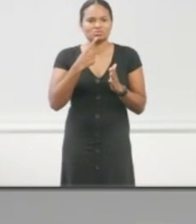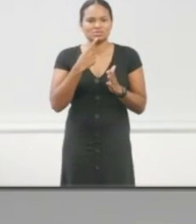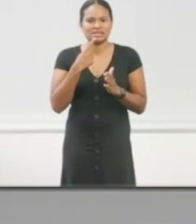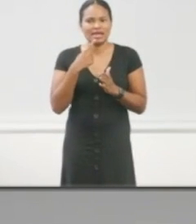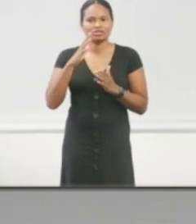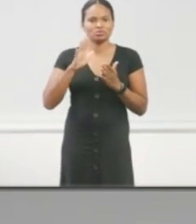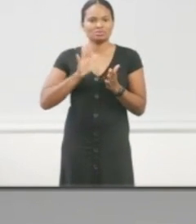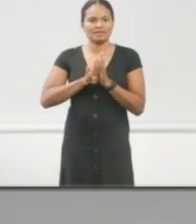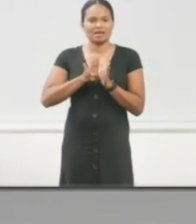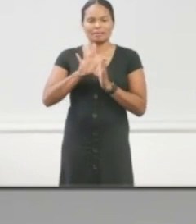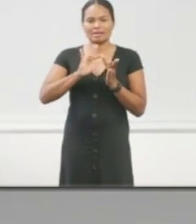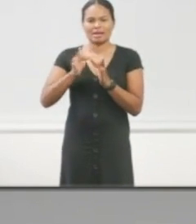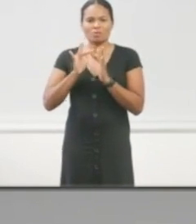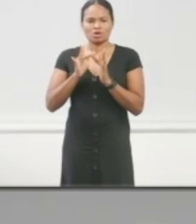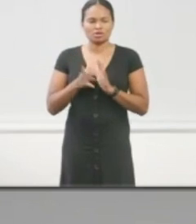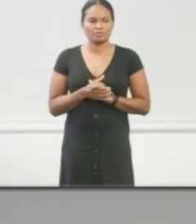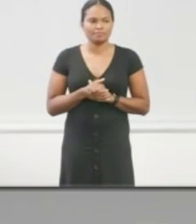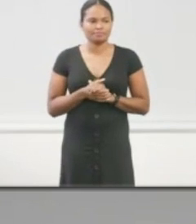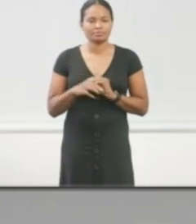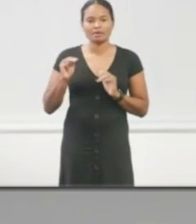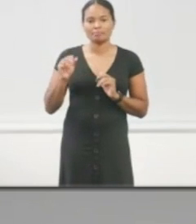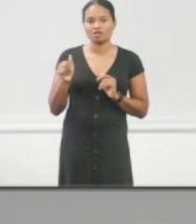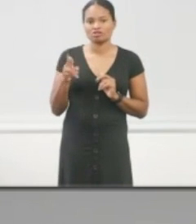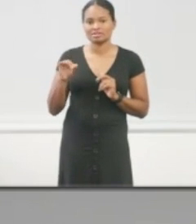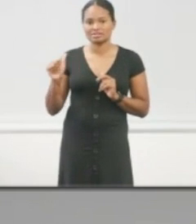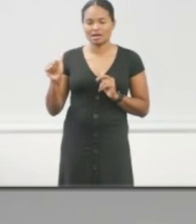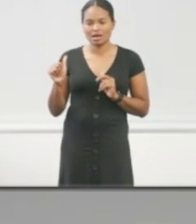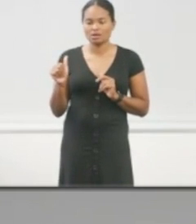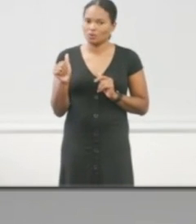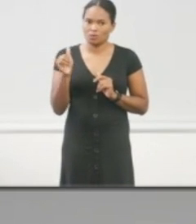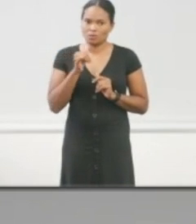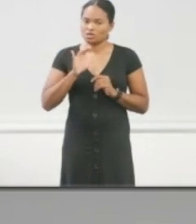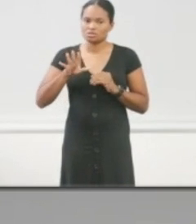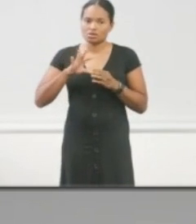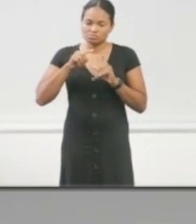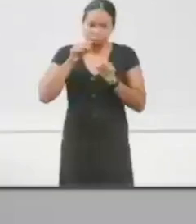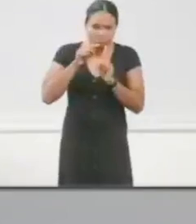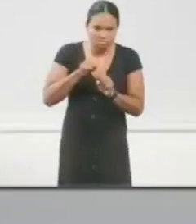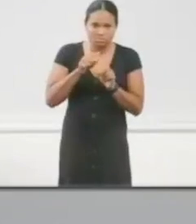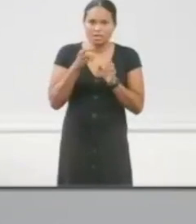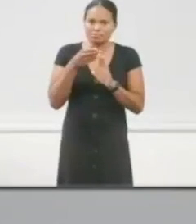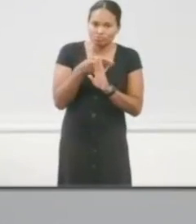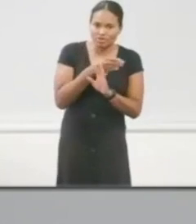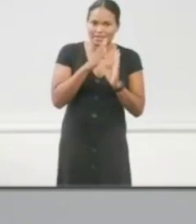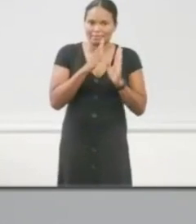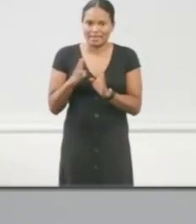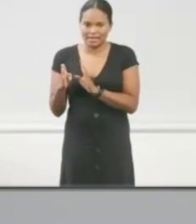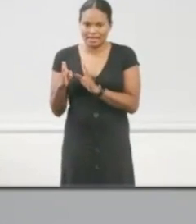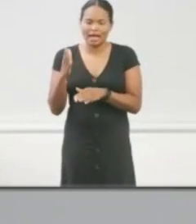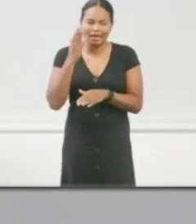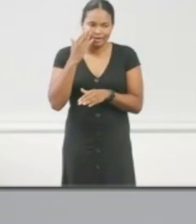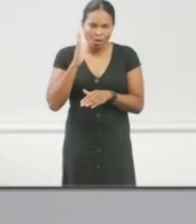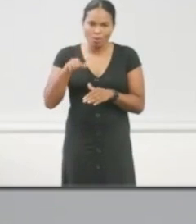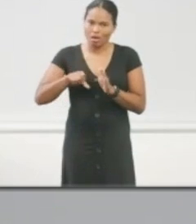a network? It's all in the pre-planning. I'm sure that you're going to hear this over and over again today, but I